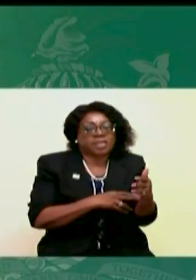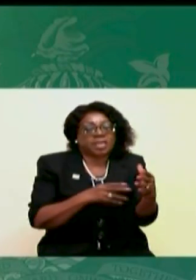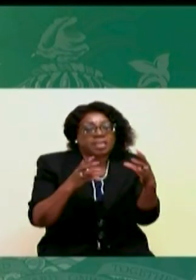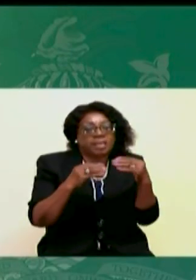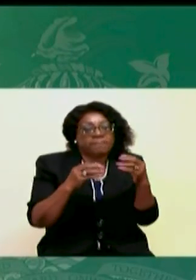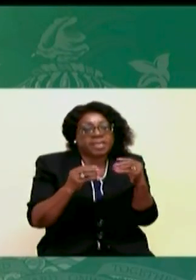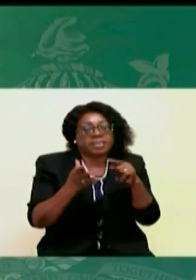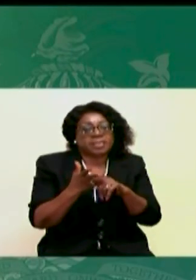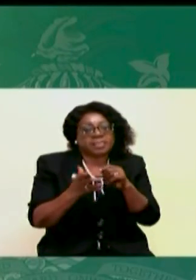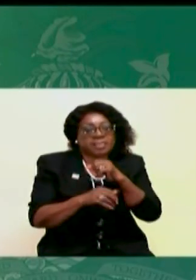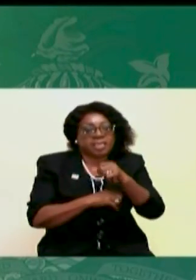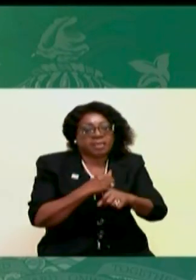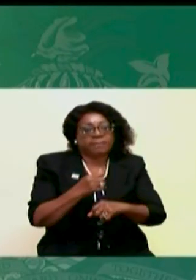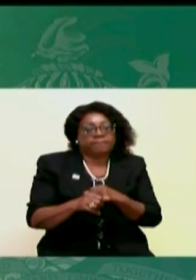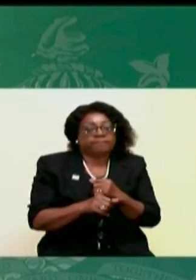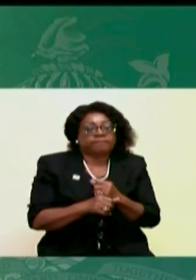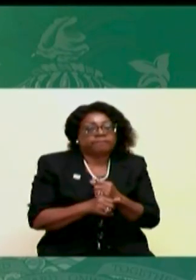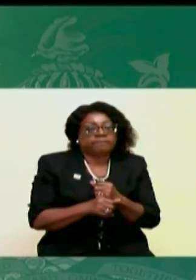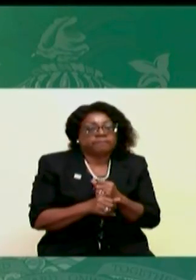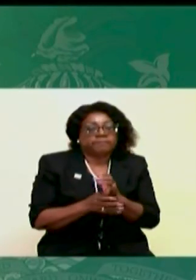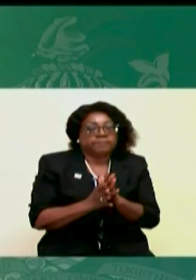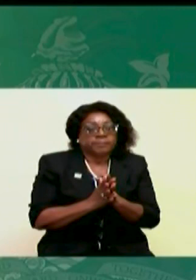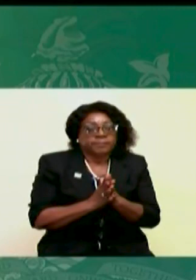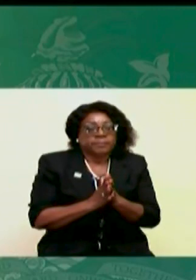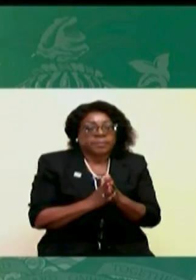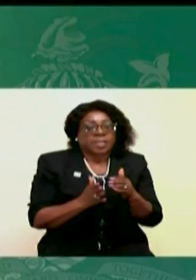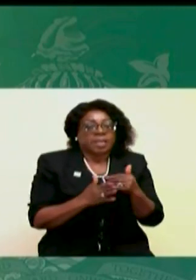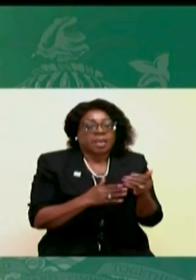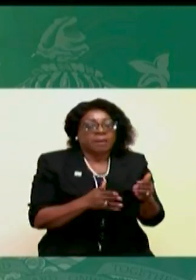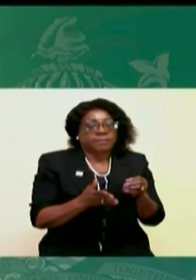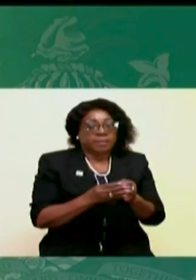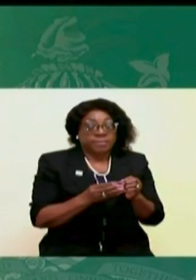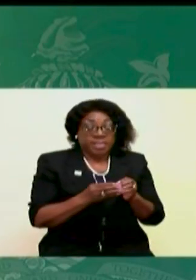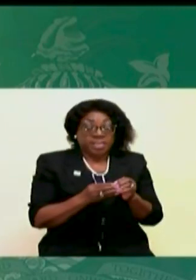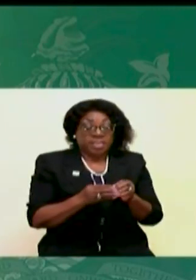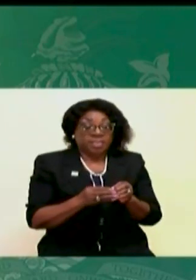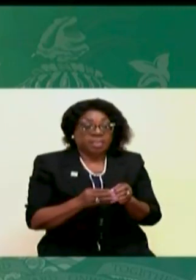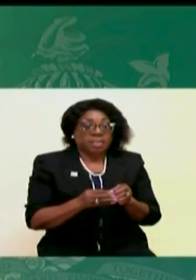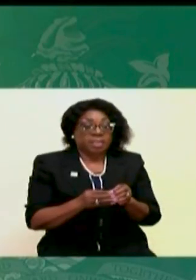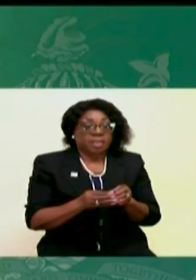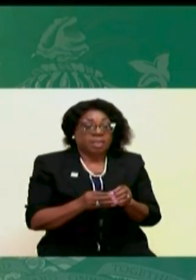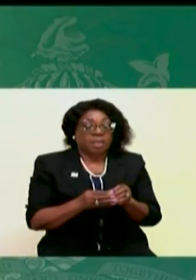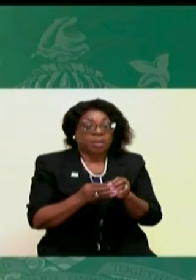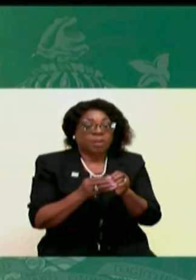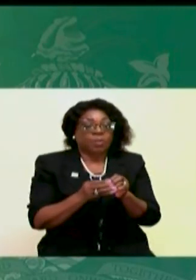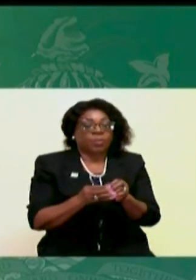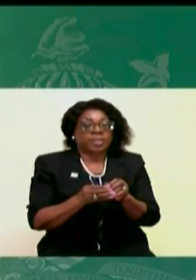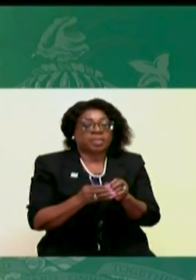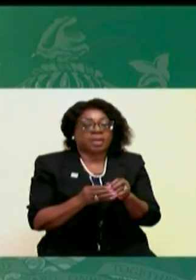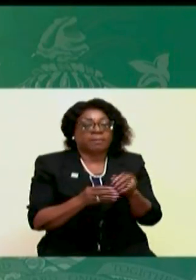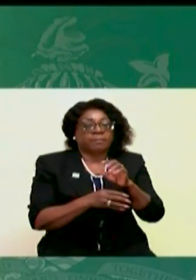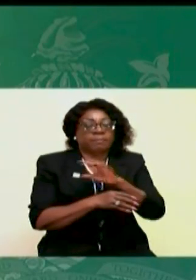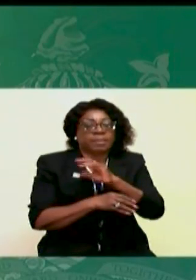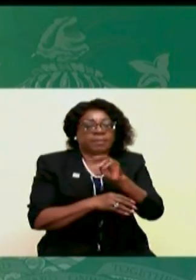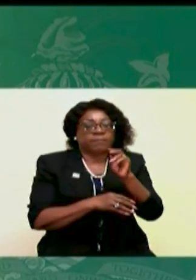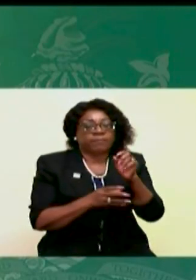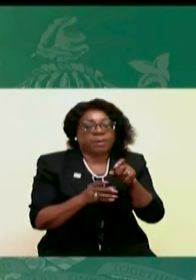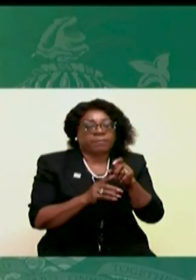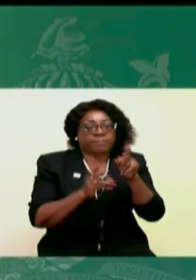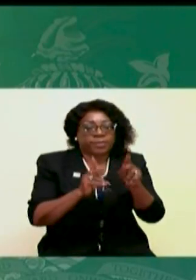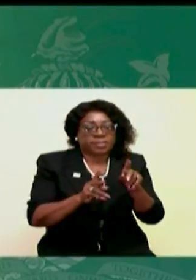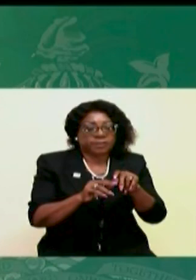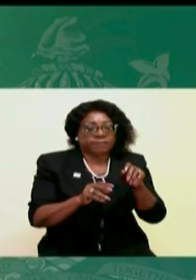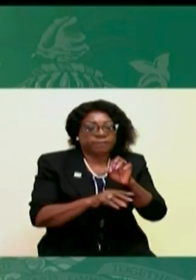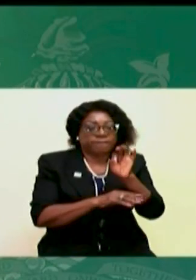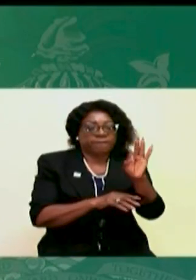But thank you, Honorable Member. Thank you. After meeting with Mayor Wayne Messam from Miramar, Florida, the people of Andrus have